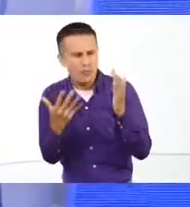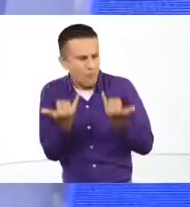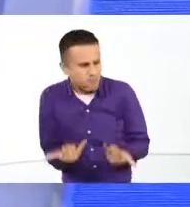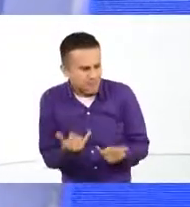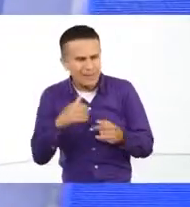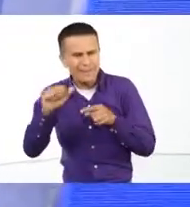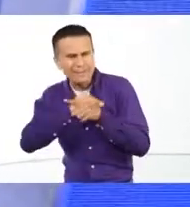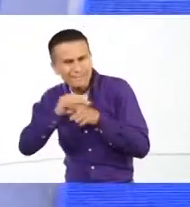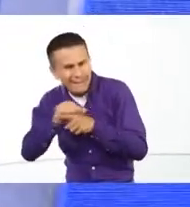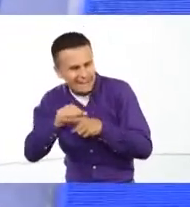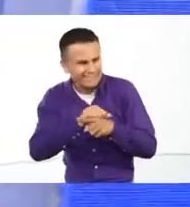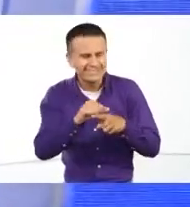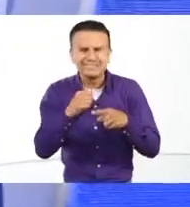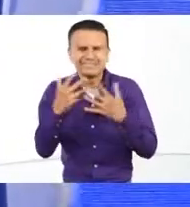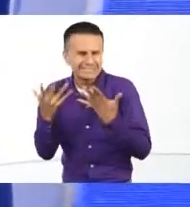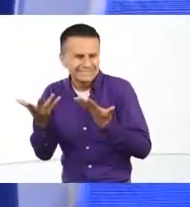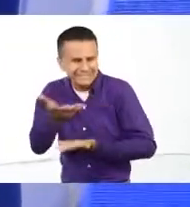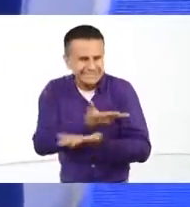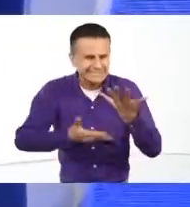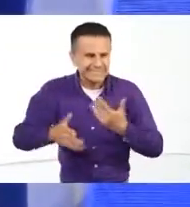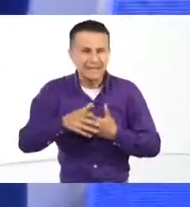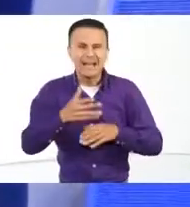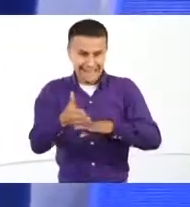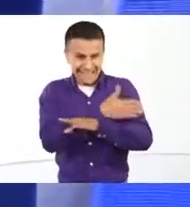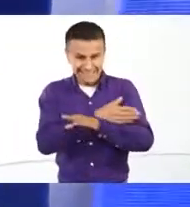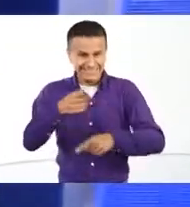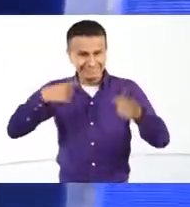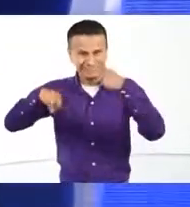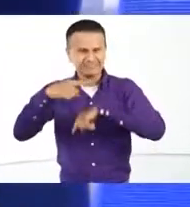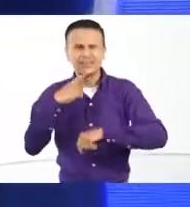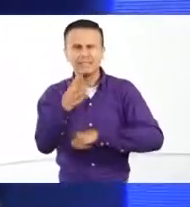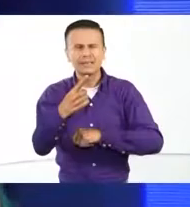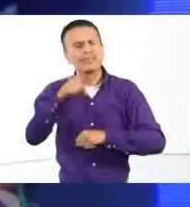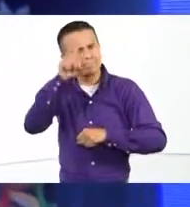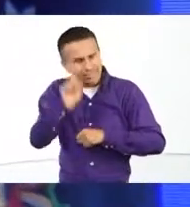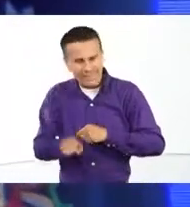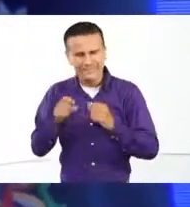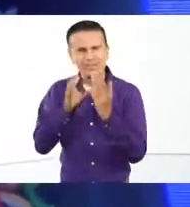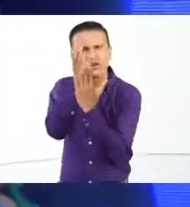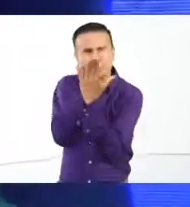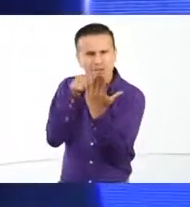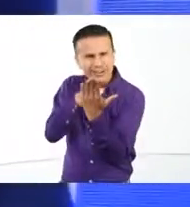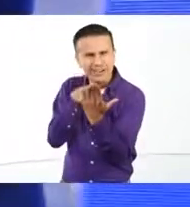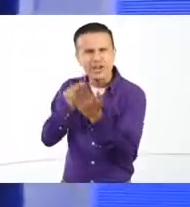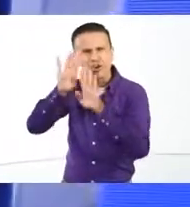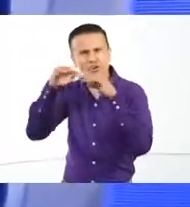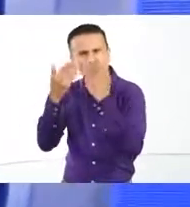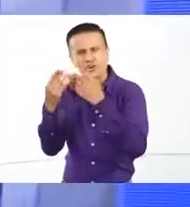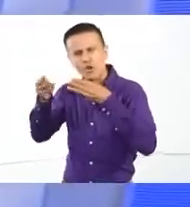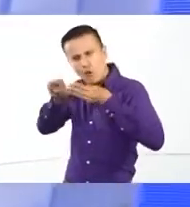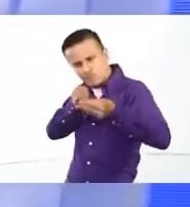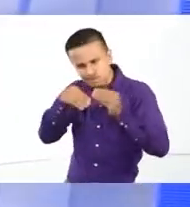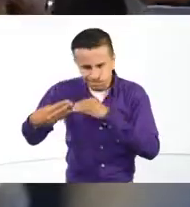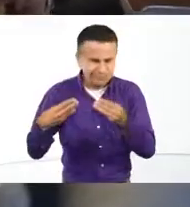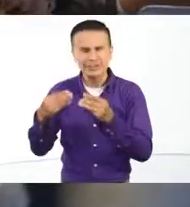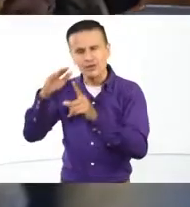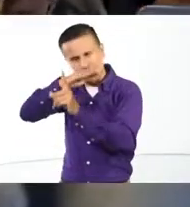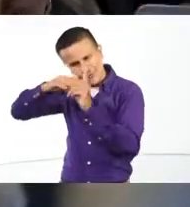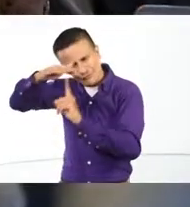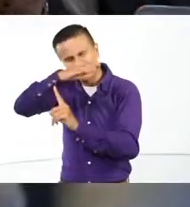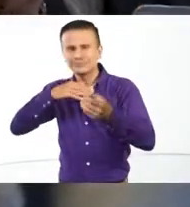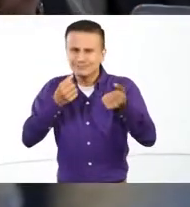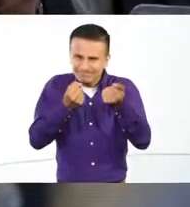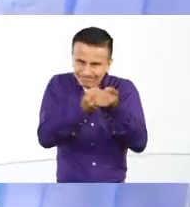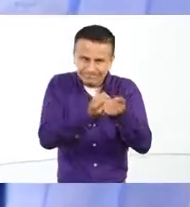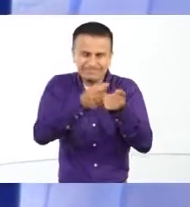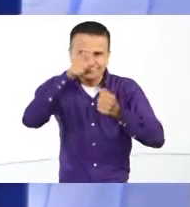applications, and that when people were talking, they weren't all saying this is perfect. And so we saw things like ideas of having flexibility